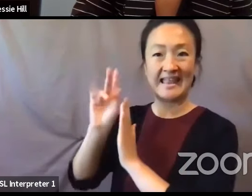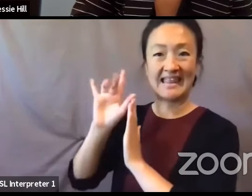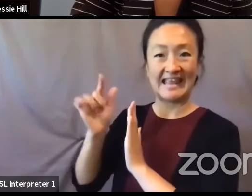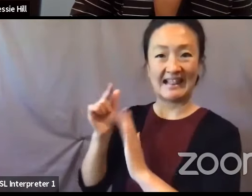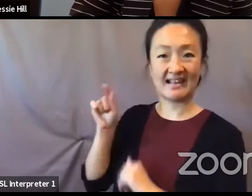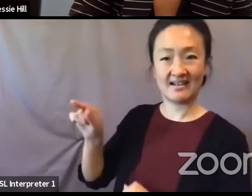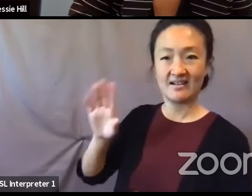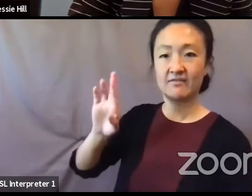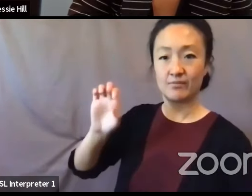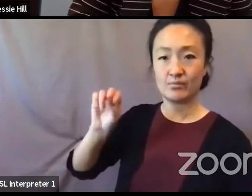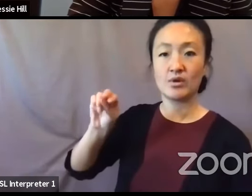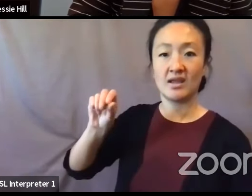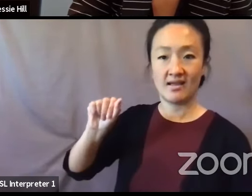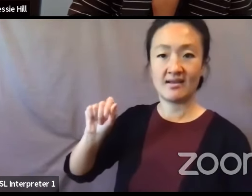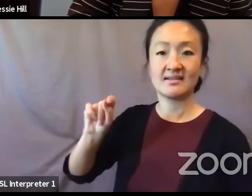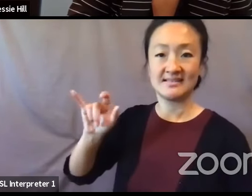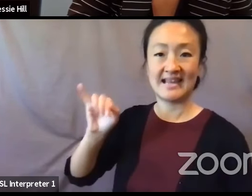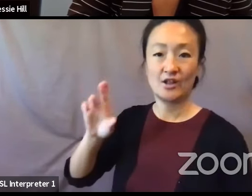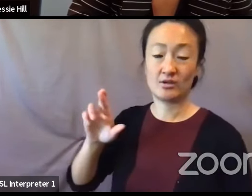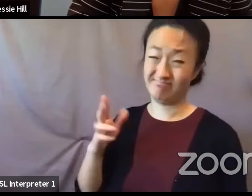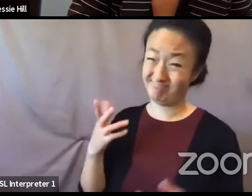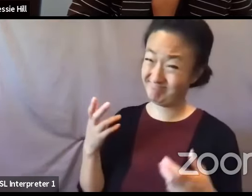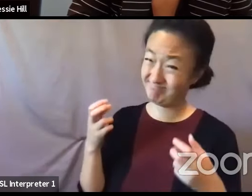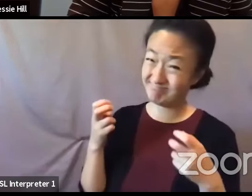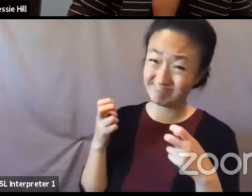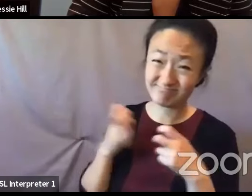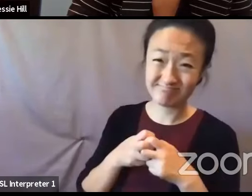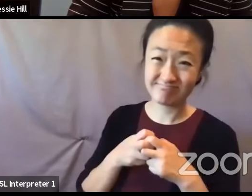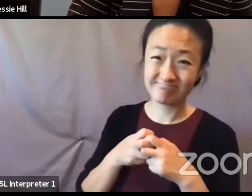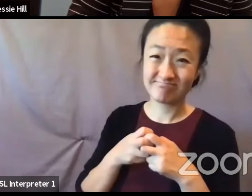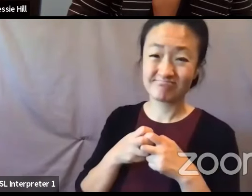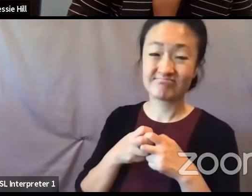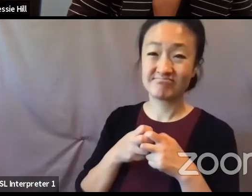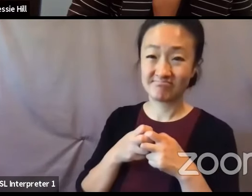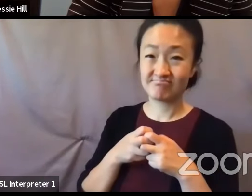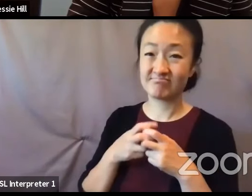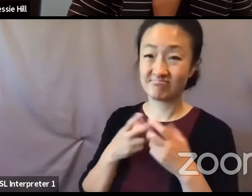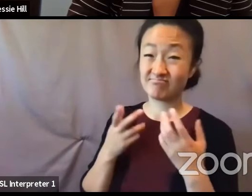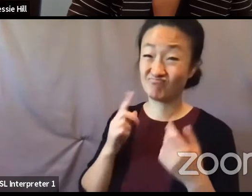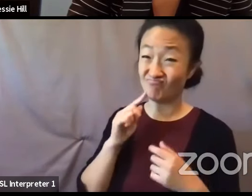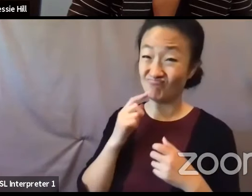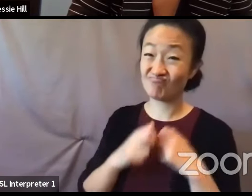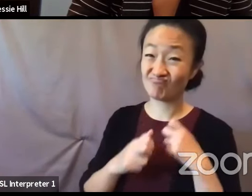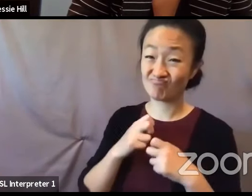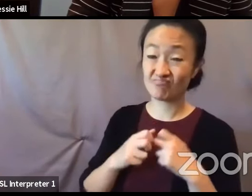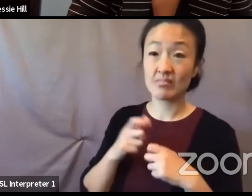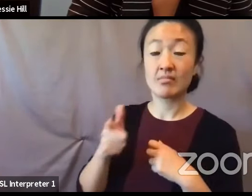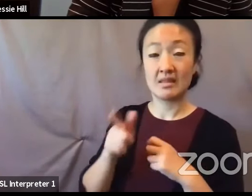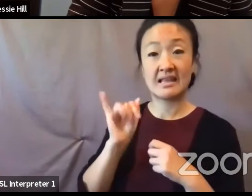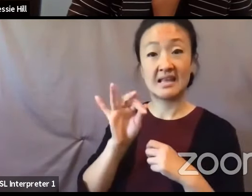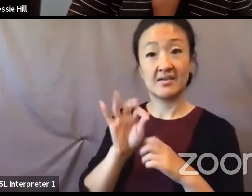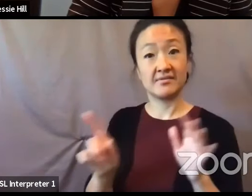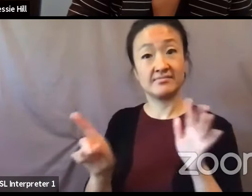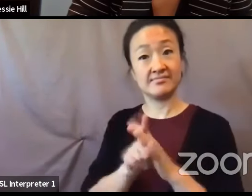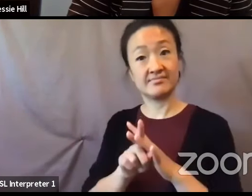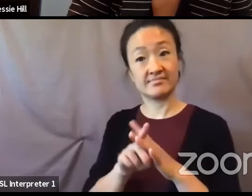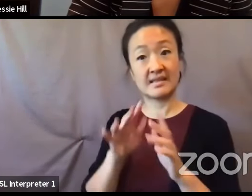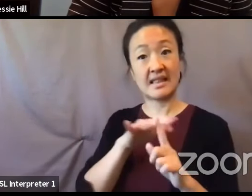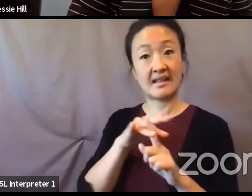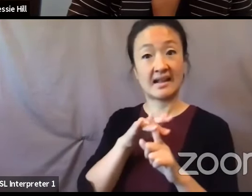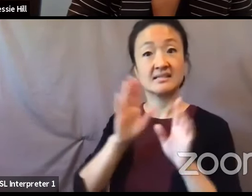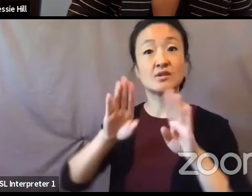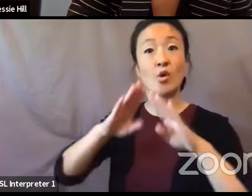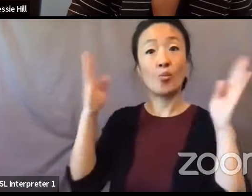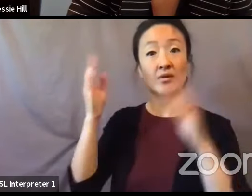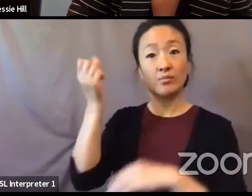And that's a problem. And it's a problem as well if it occurs in the context of open protests.